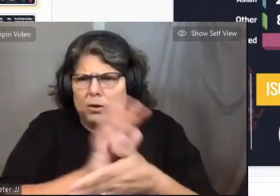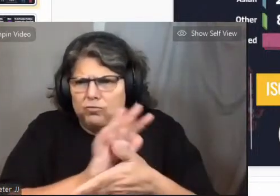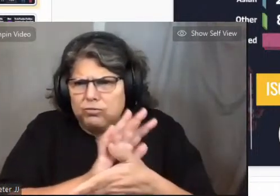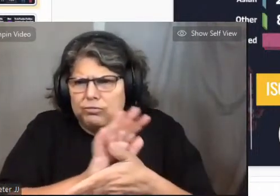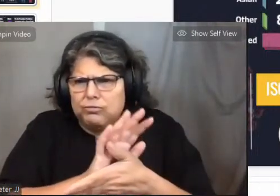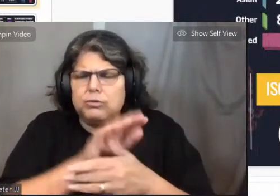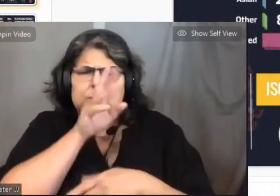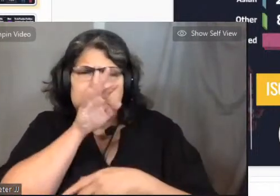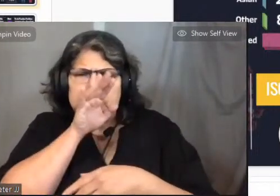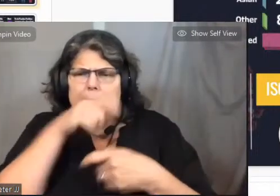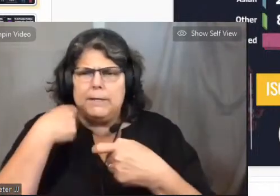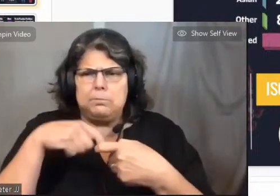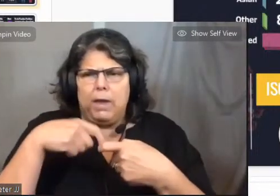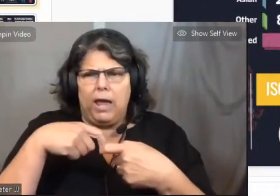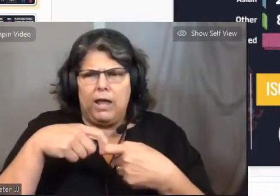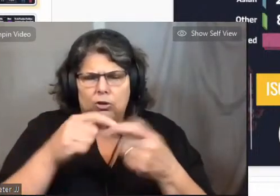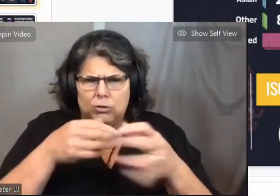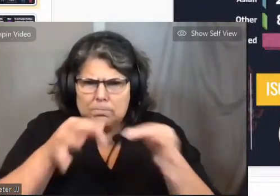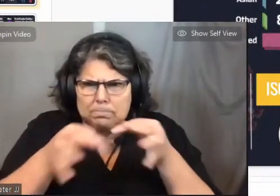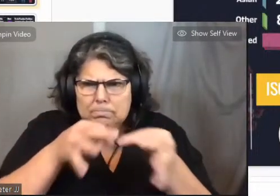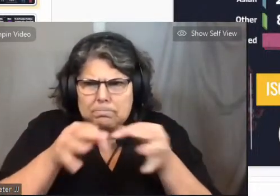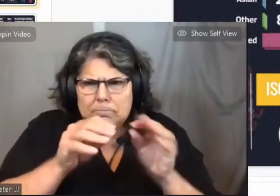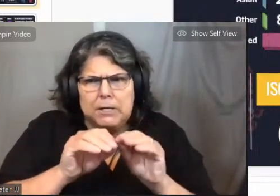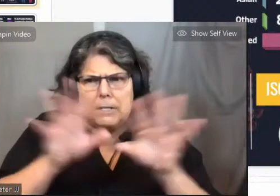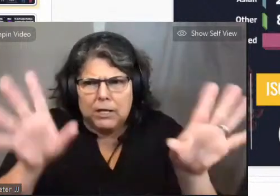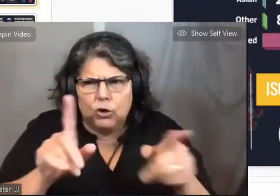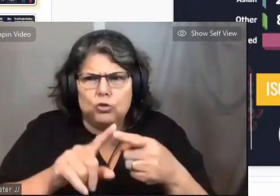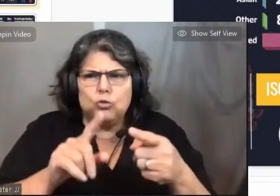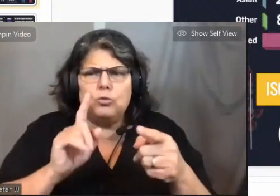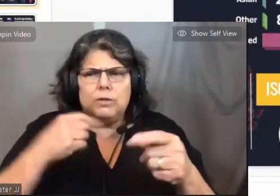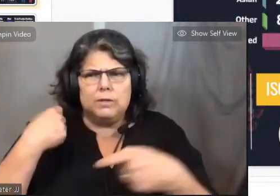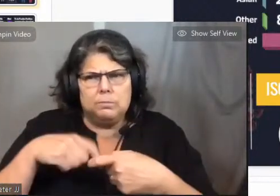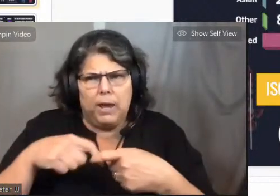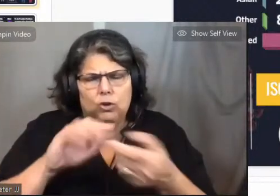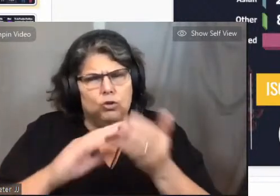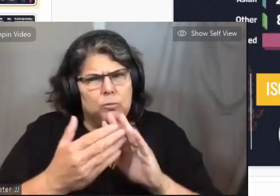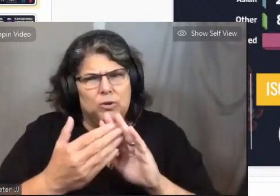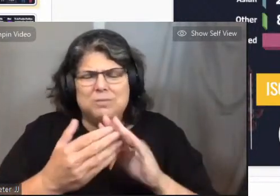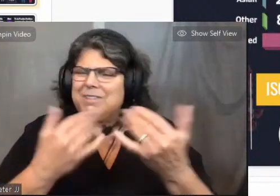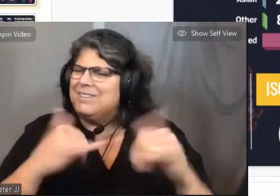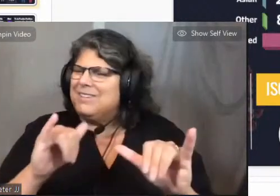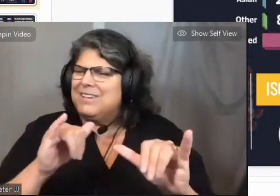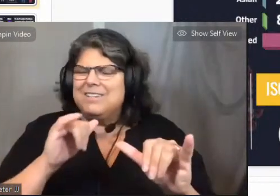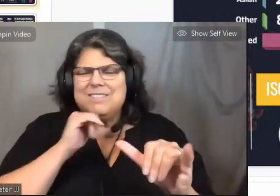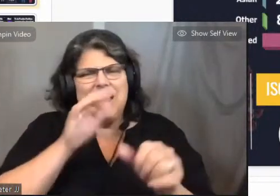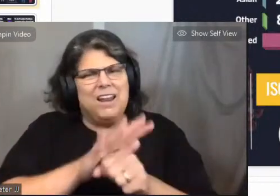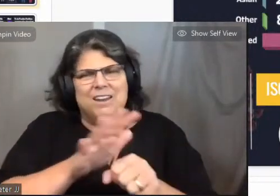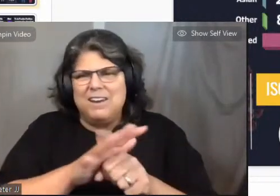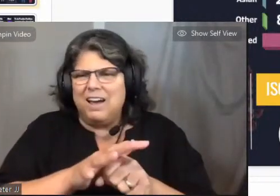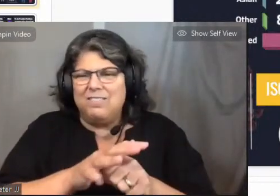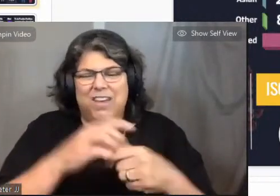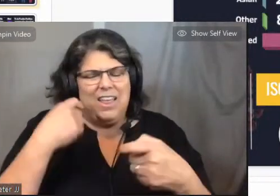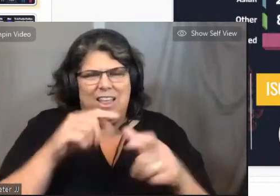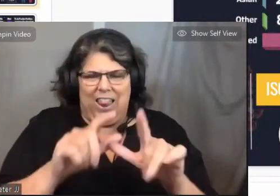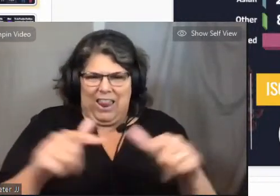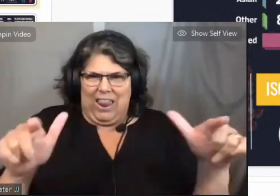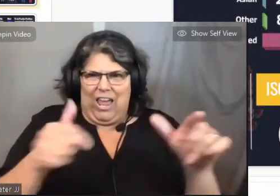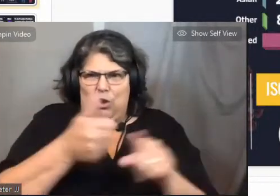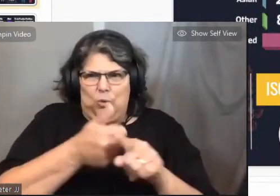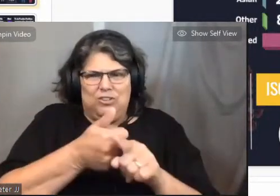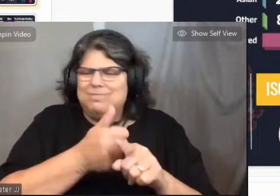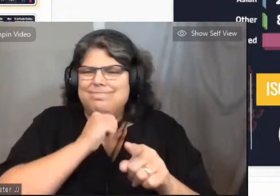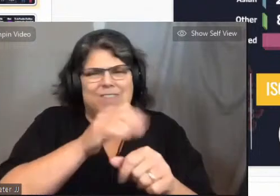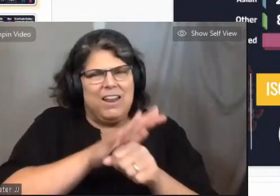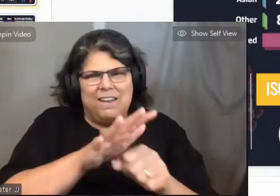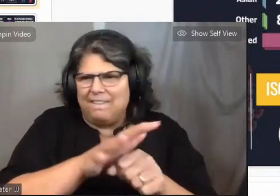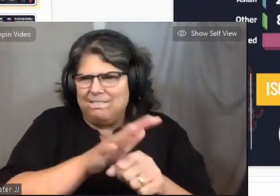Spanish, and they've done a good job at doing that, but it's not enough. We need more than language. We realized we had a meeting just this past